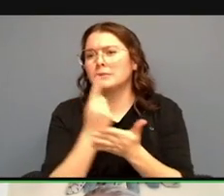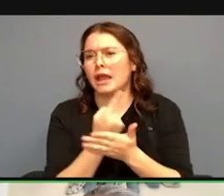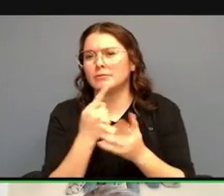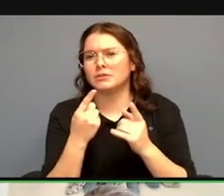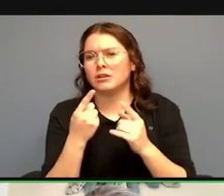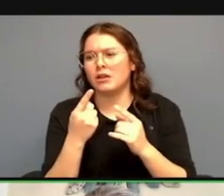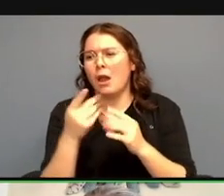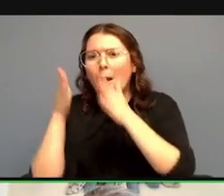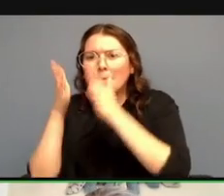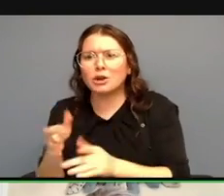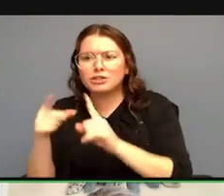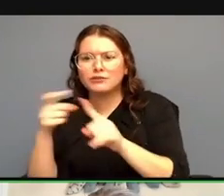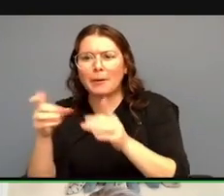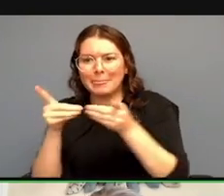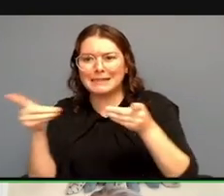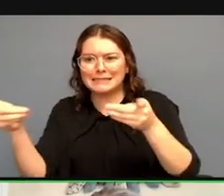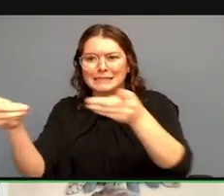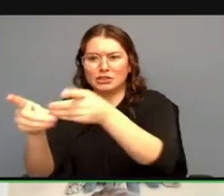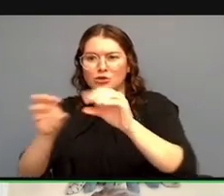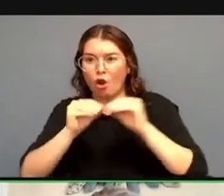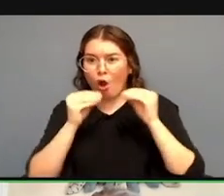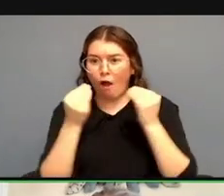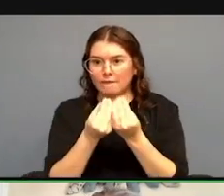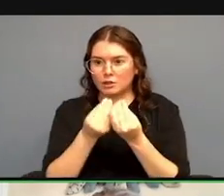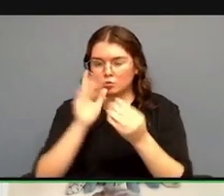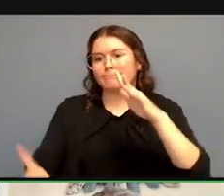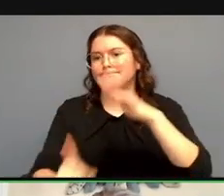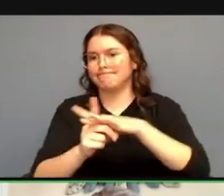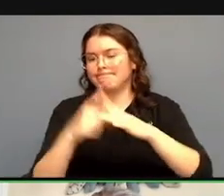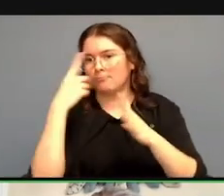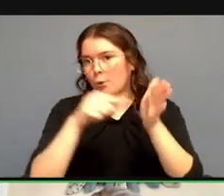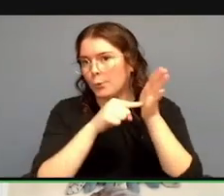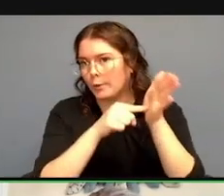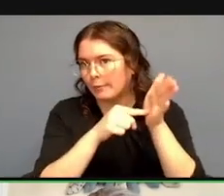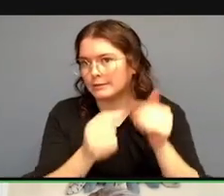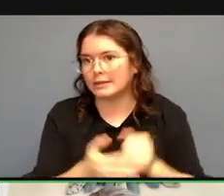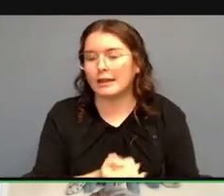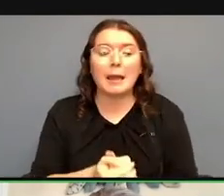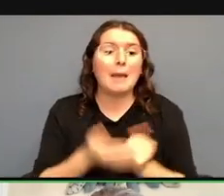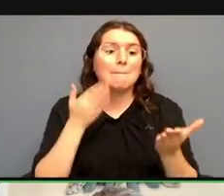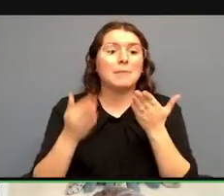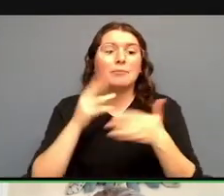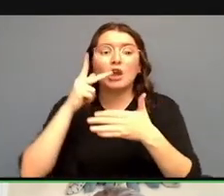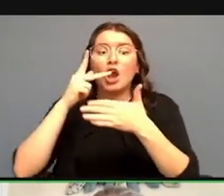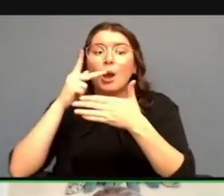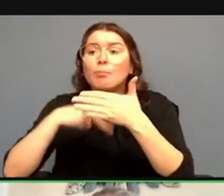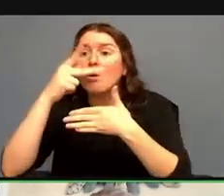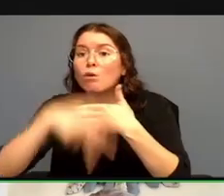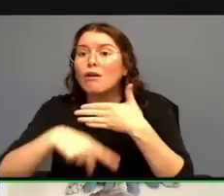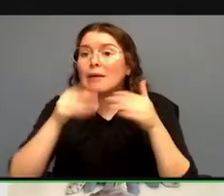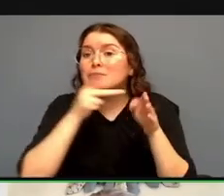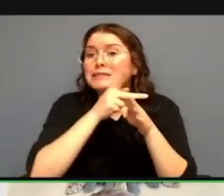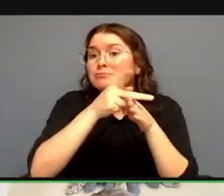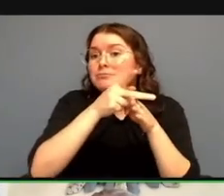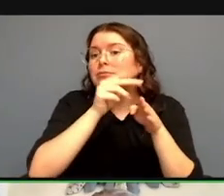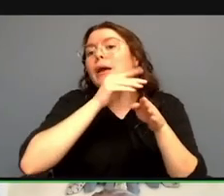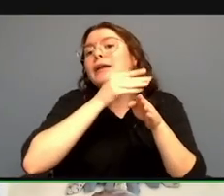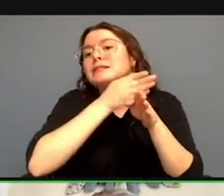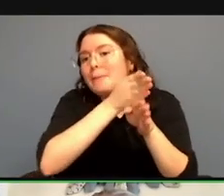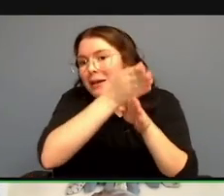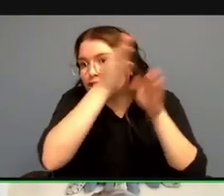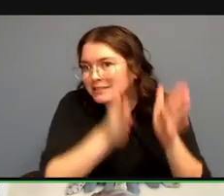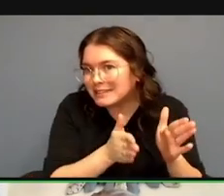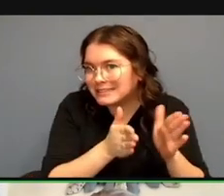district office will be represented. That might be someone called a program specialist. If